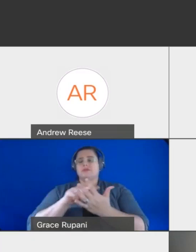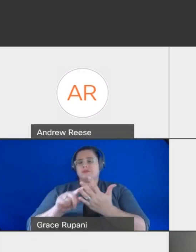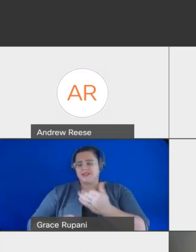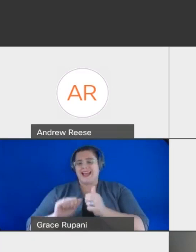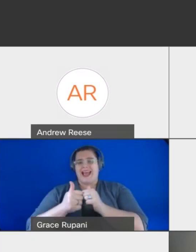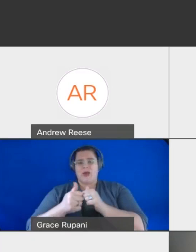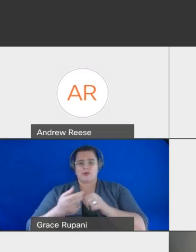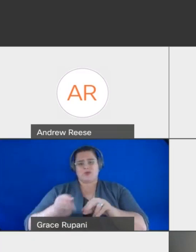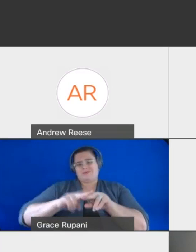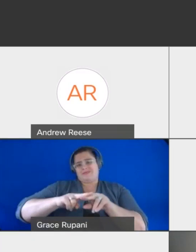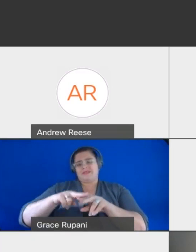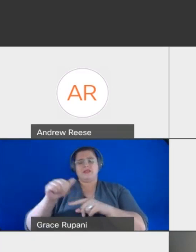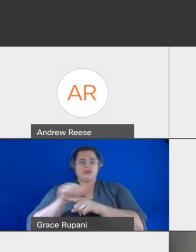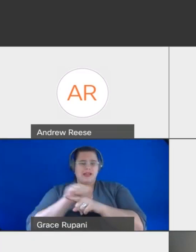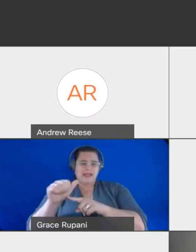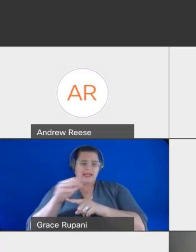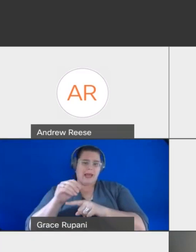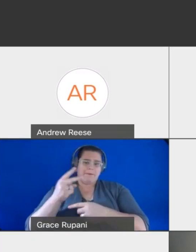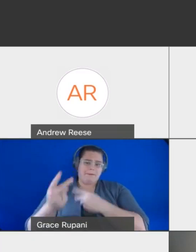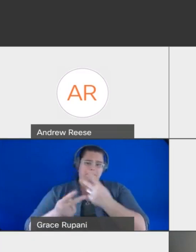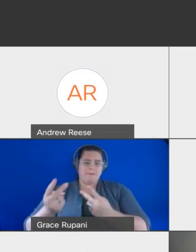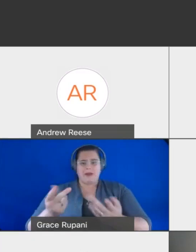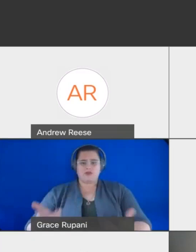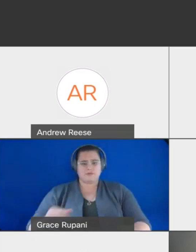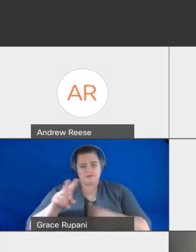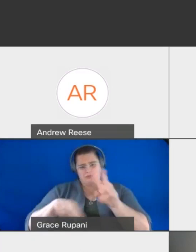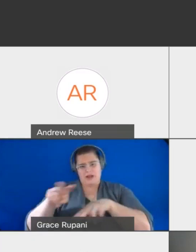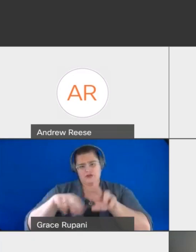their training and monitoring.